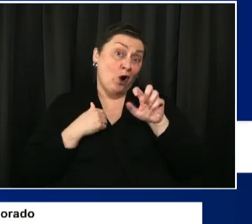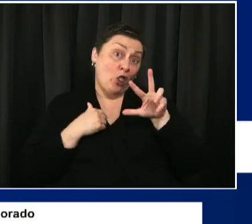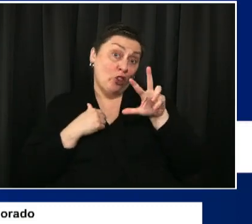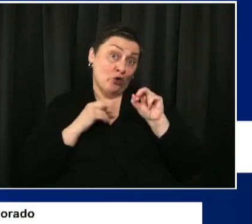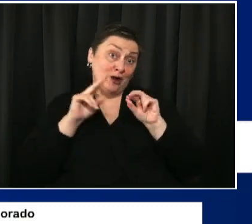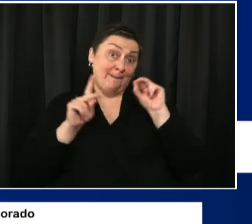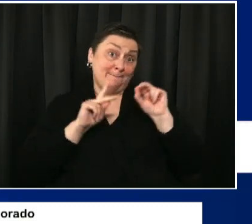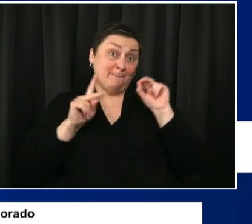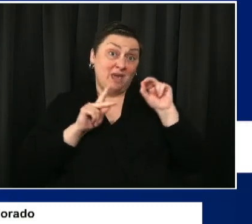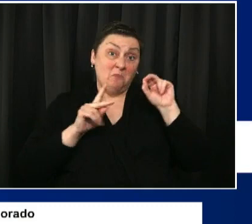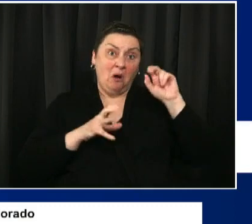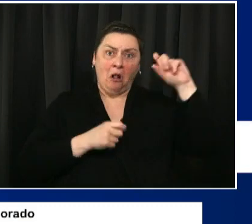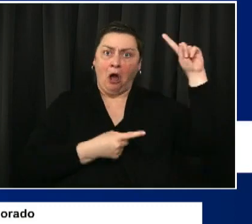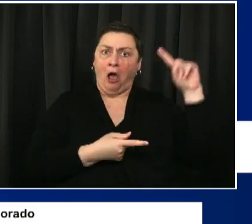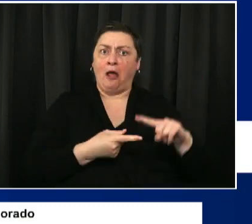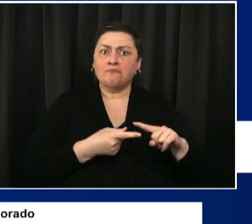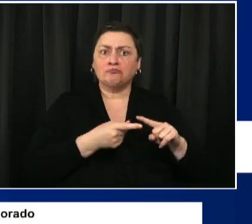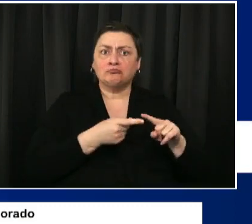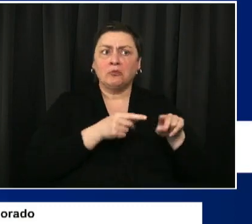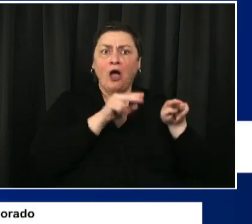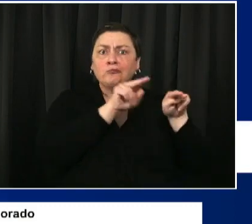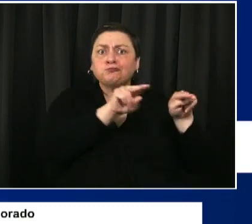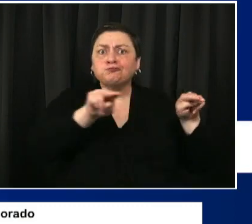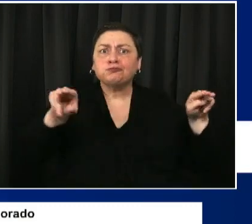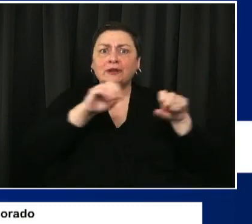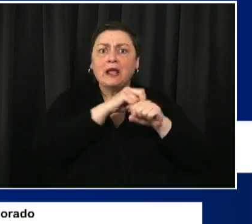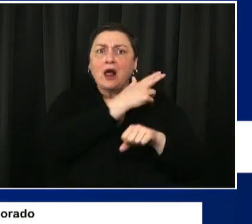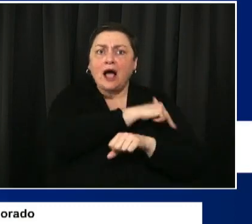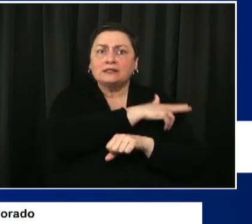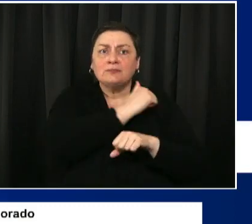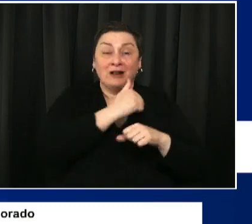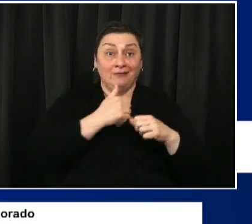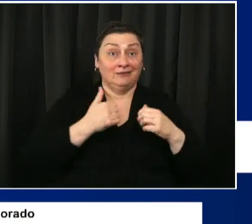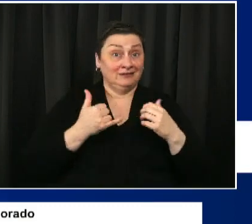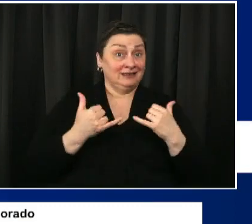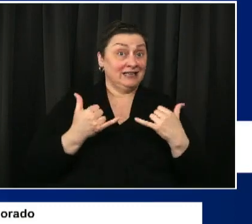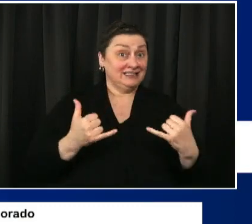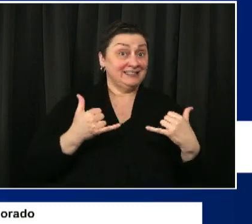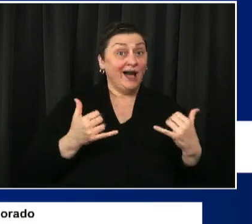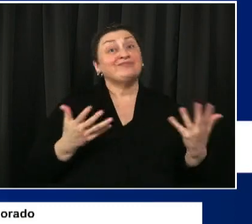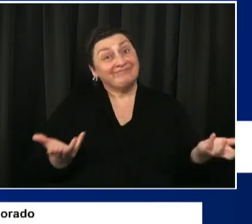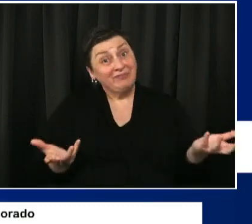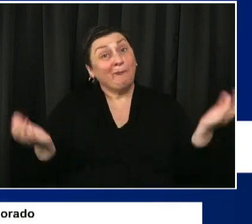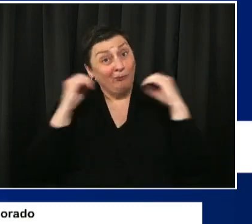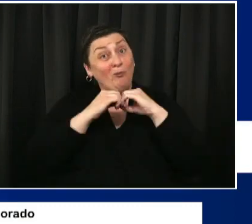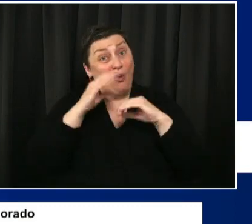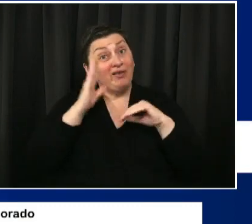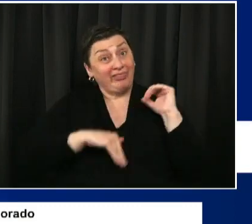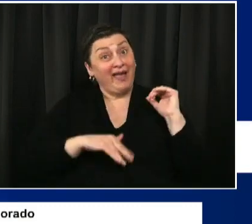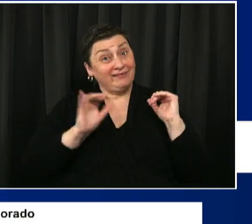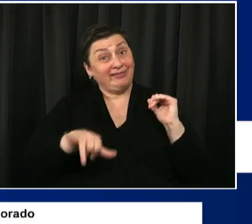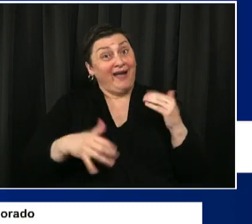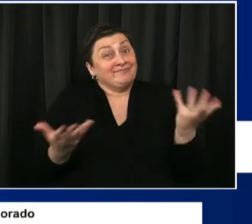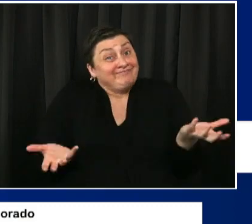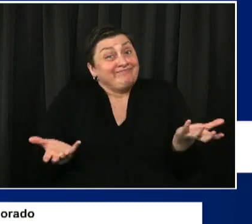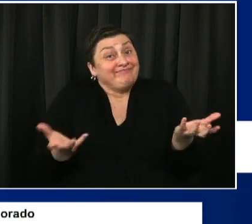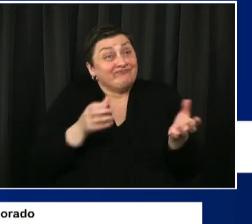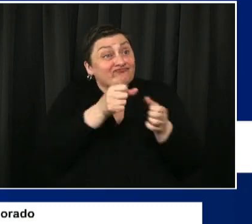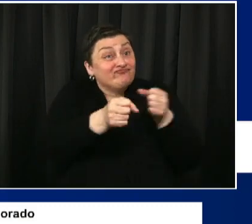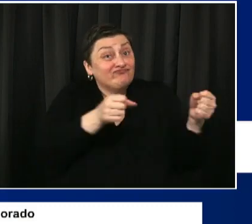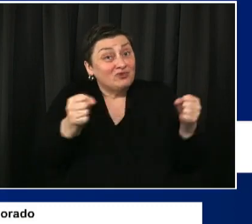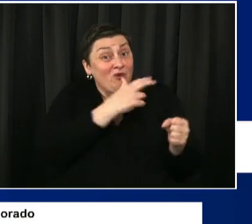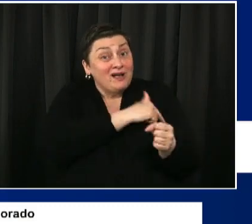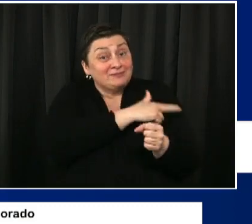at the lowest in the hospital. Now that number is much higher. So we have a ways to go,